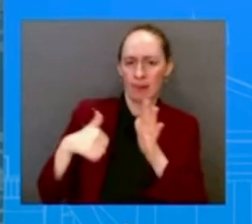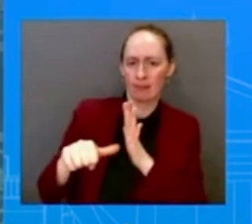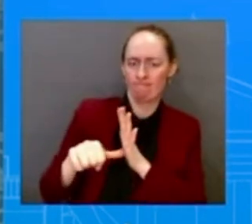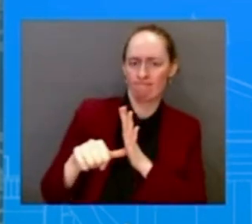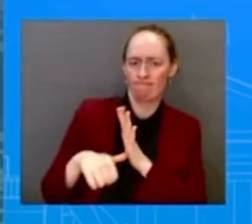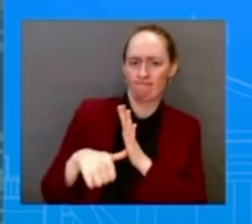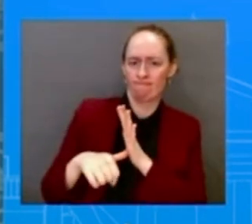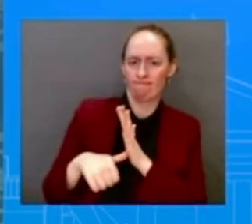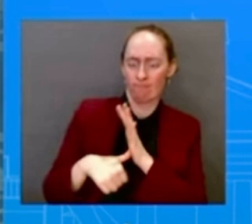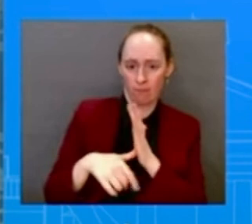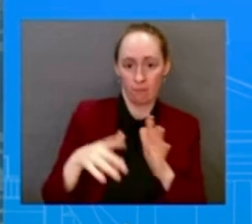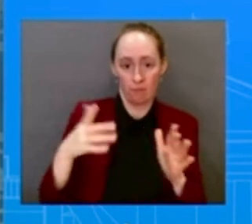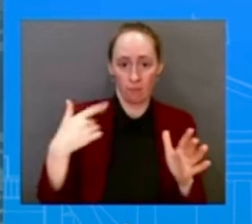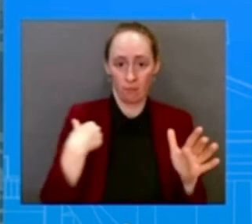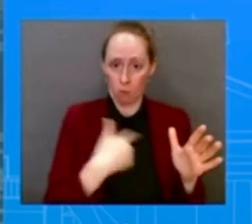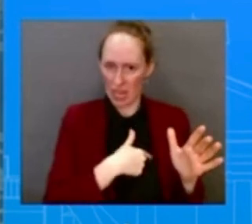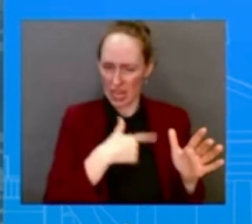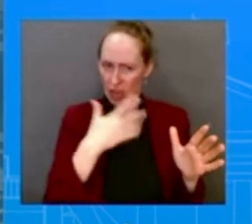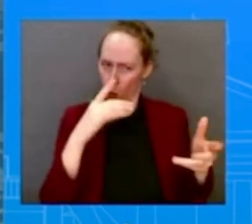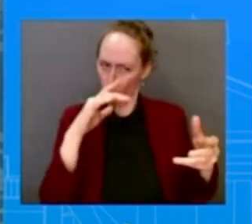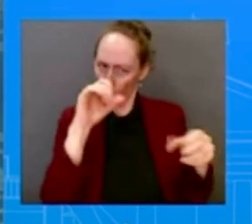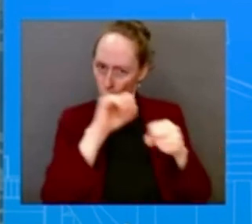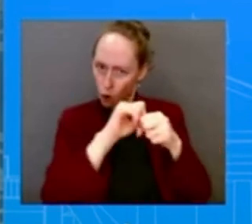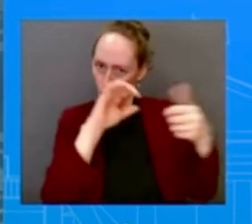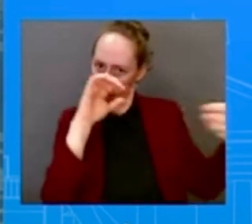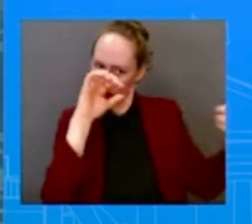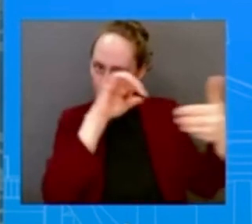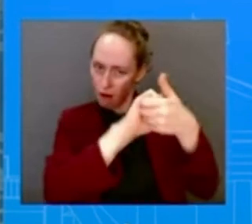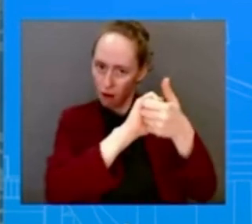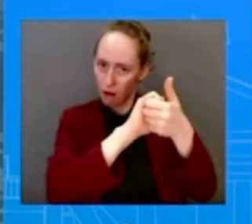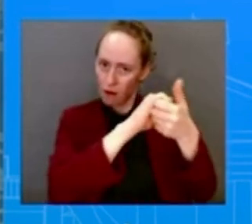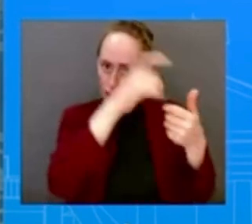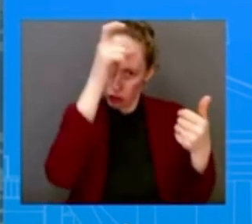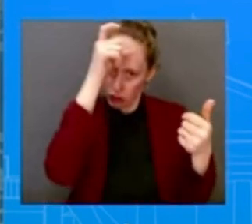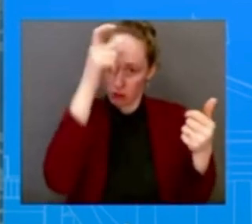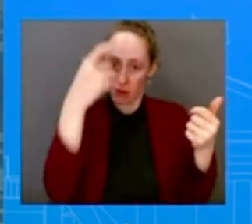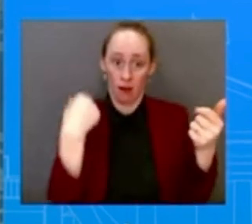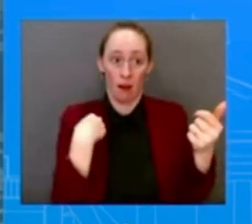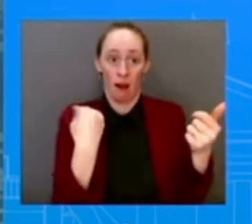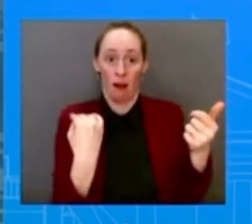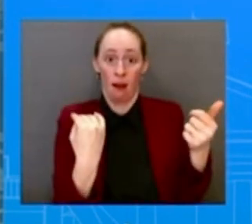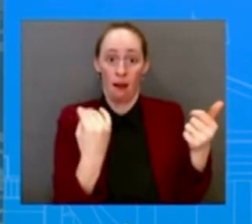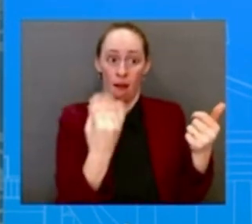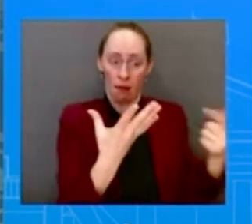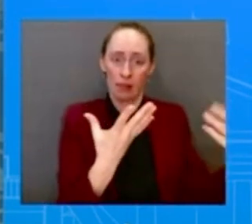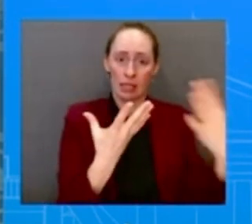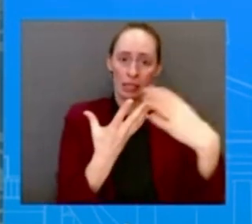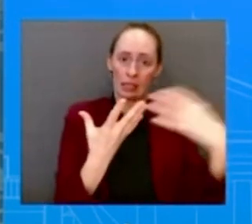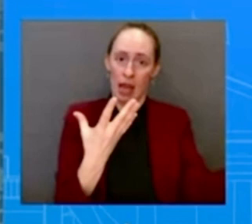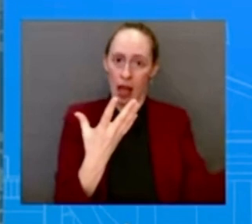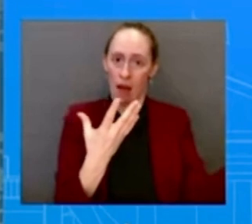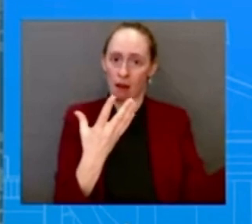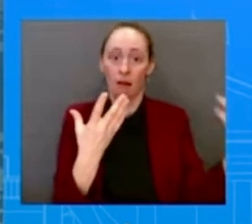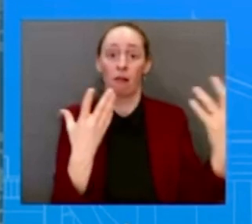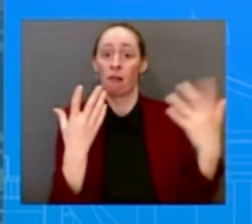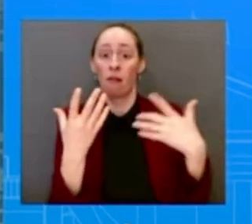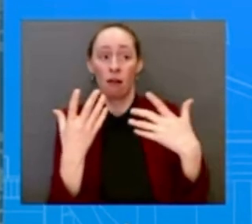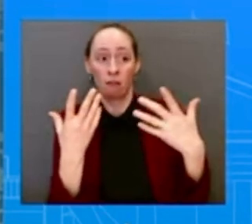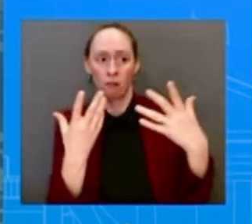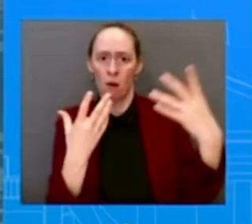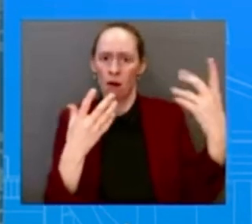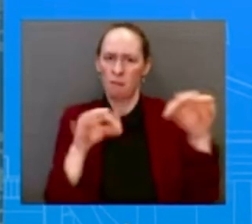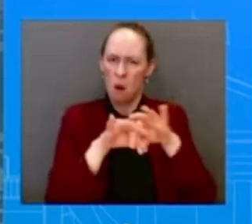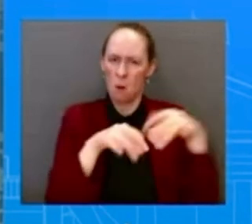make sure that what we're providing is what they need at the scale and the speed that they need, and not, you know, not trying